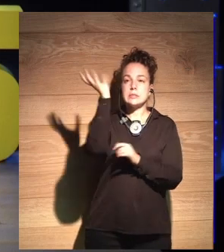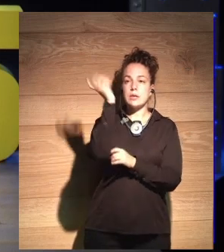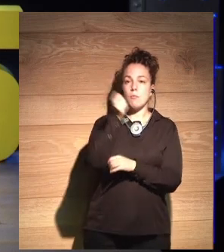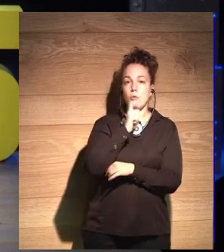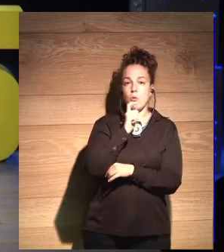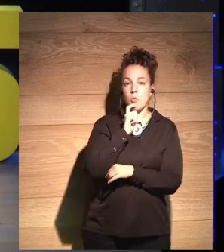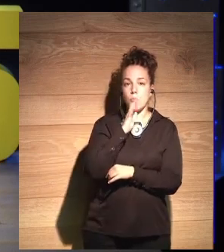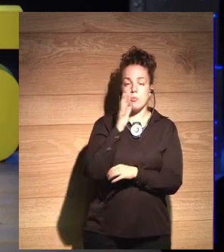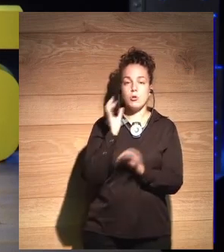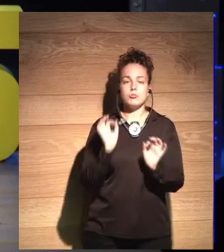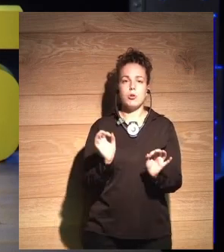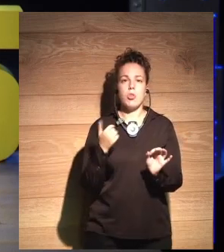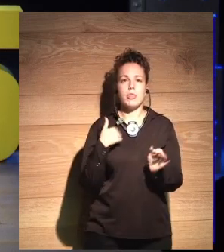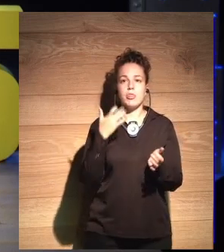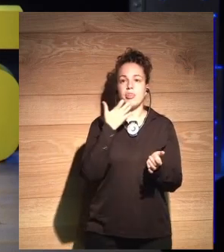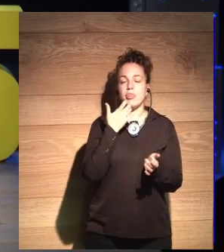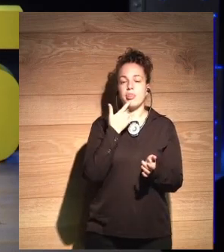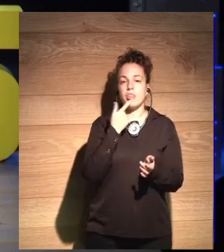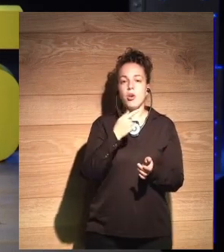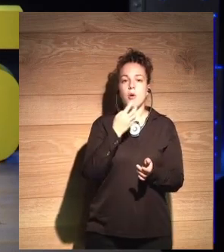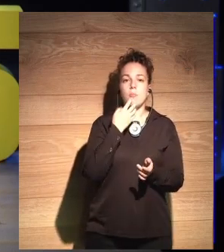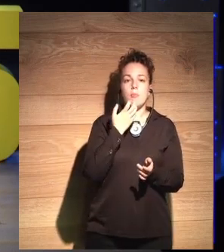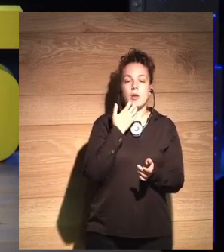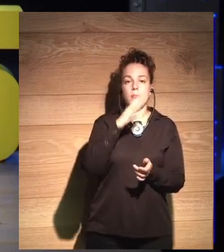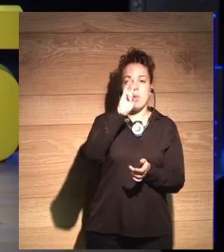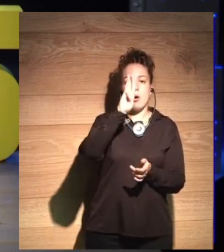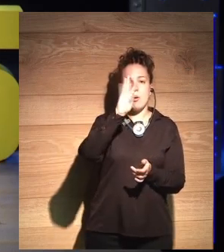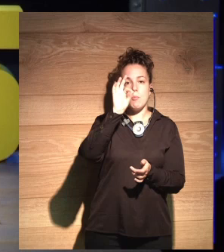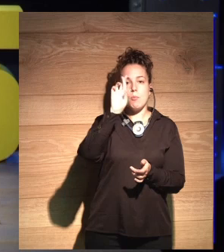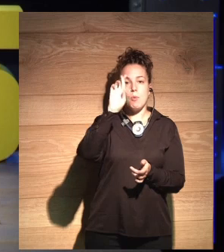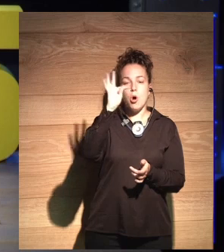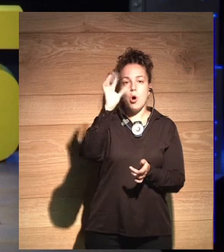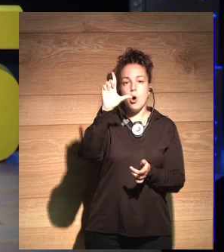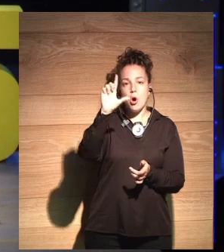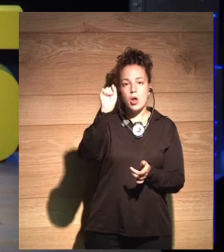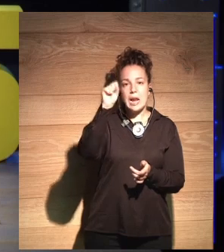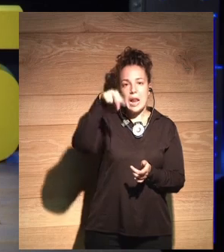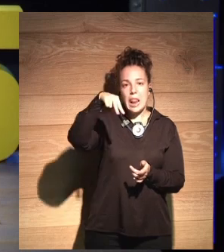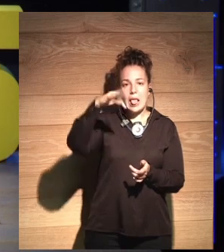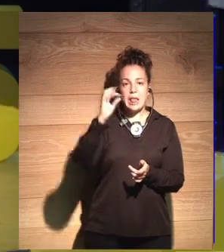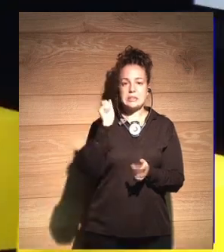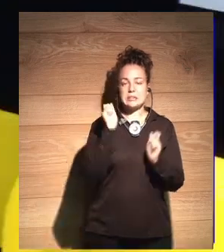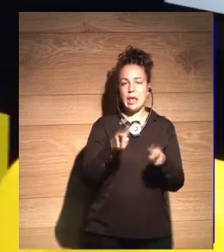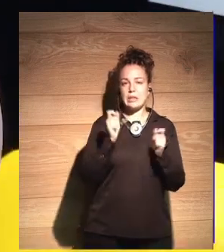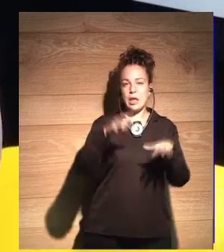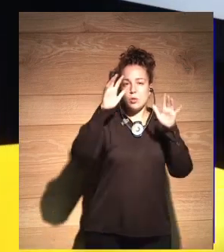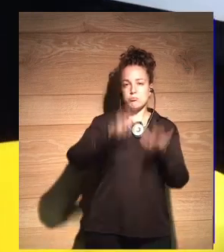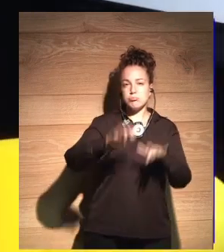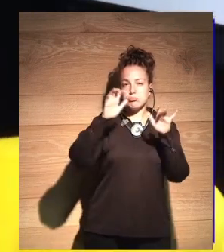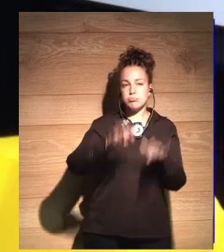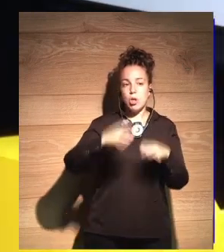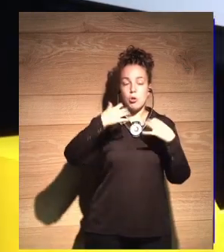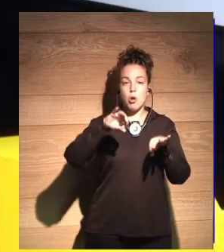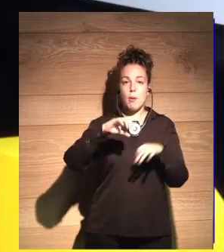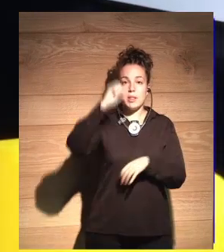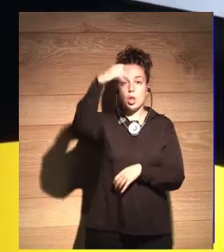States. It usually rains. This light was usually blue in the morning. On this particular morning, it was yellow, and I knew it was going to be sunny out. That's